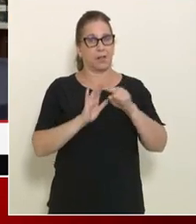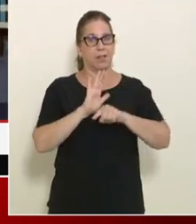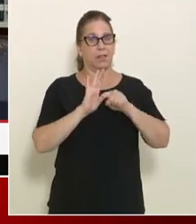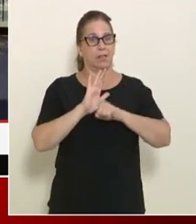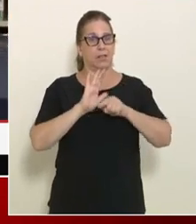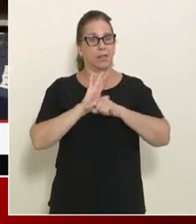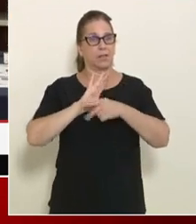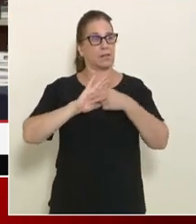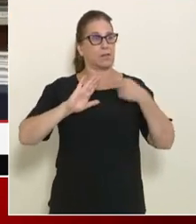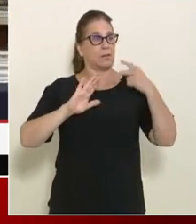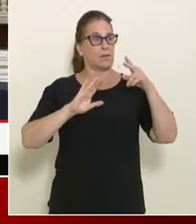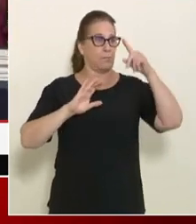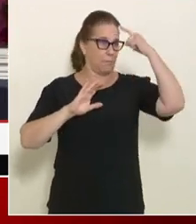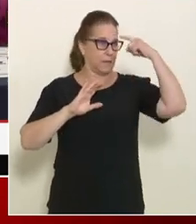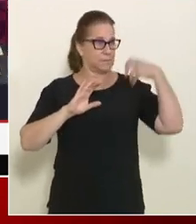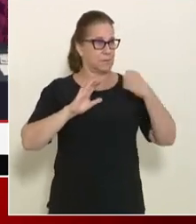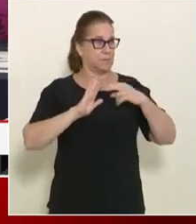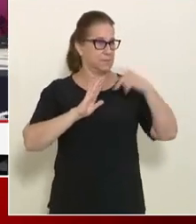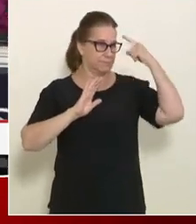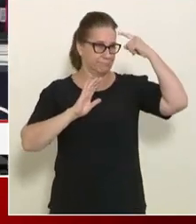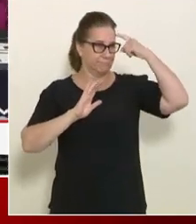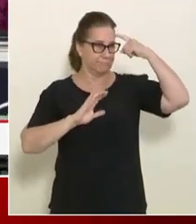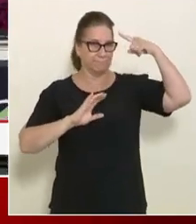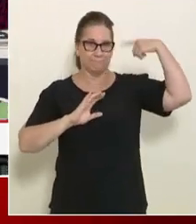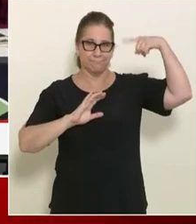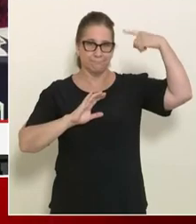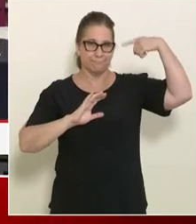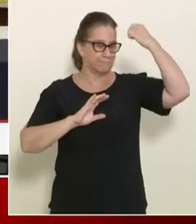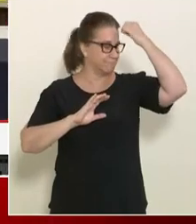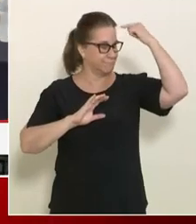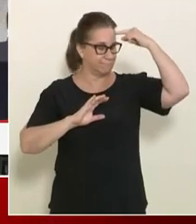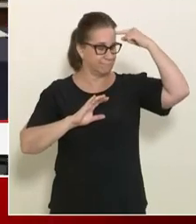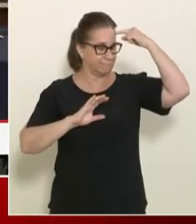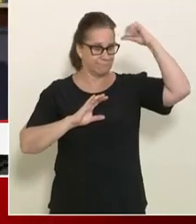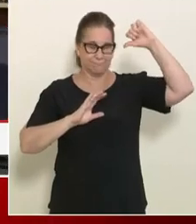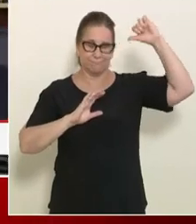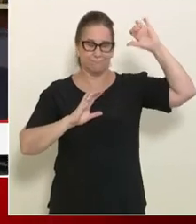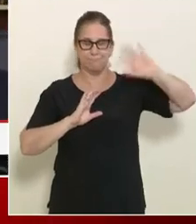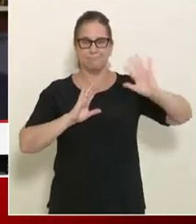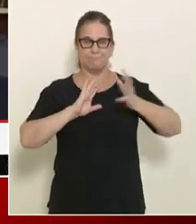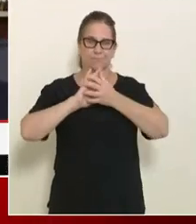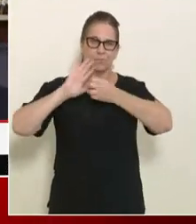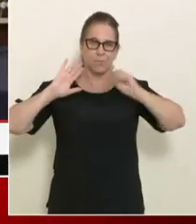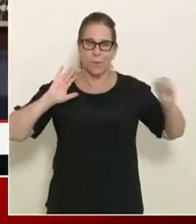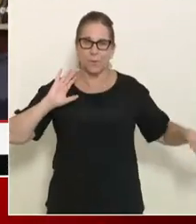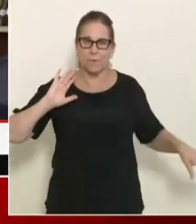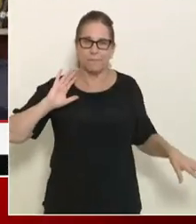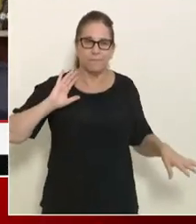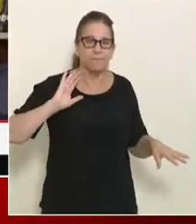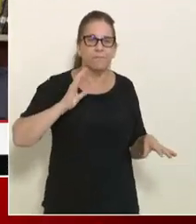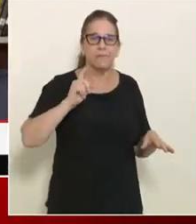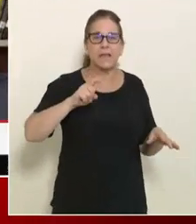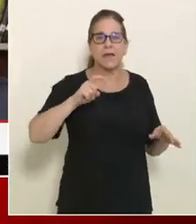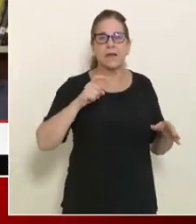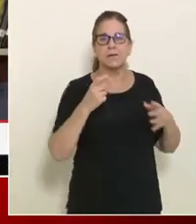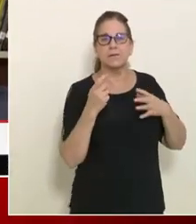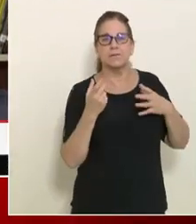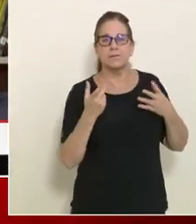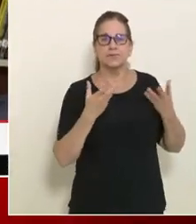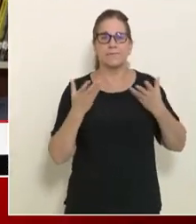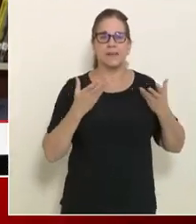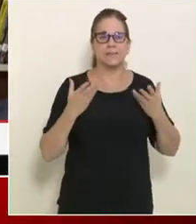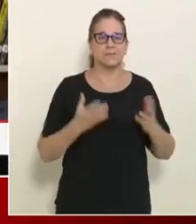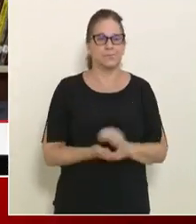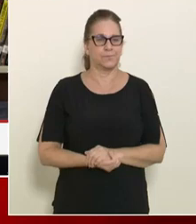Any other questions? Yes, Perry? I have two questions. First, starting on mental health. I heard Deputy Mayor Ryan, you had